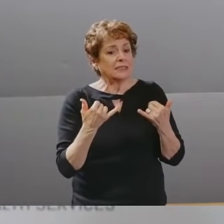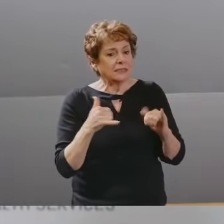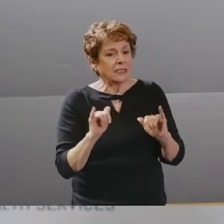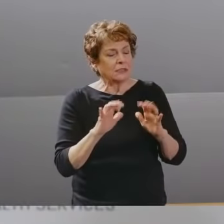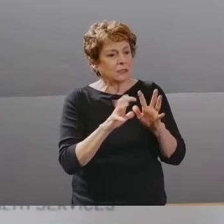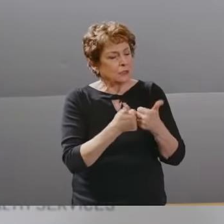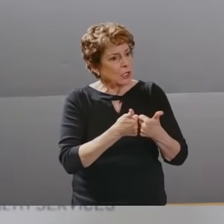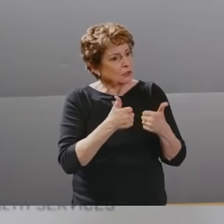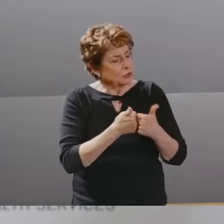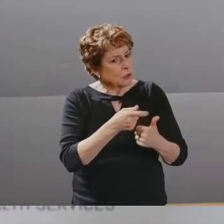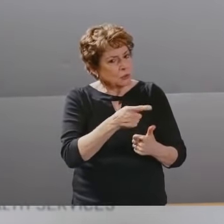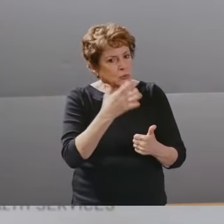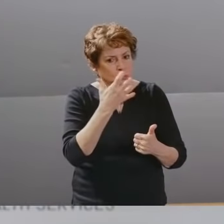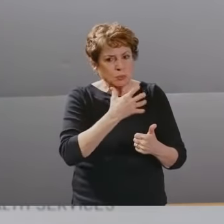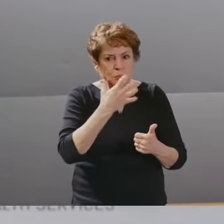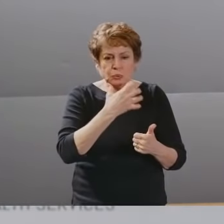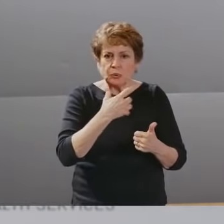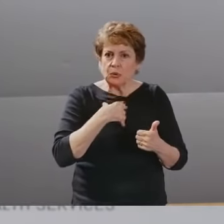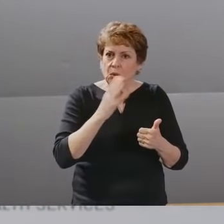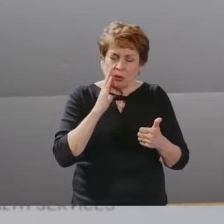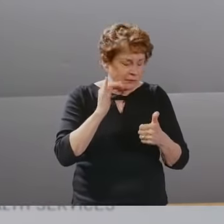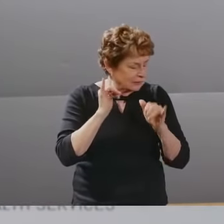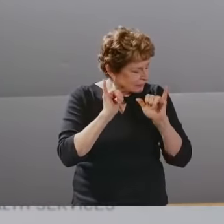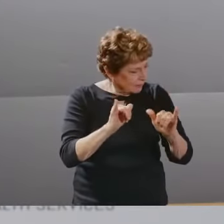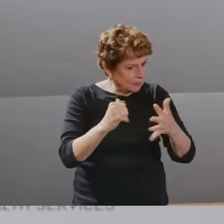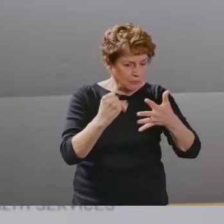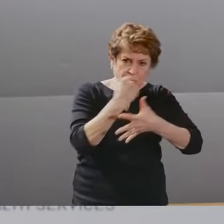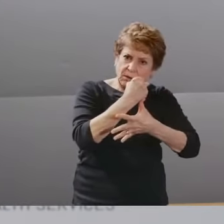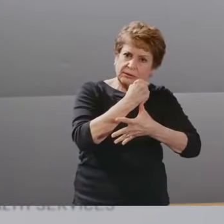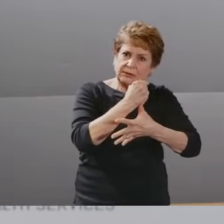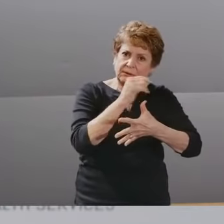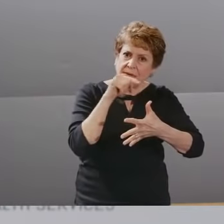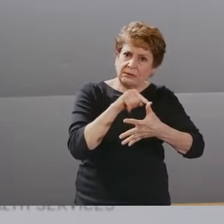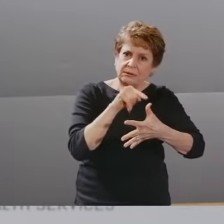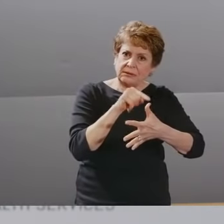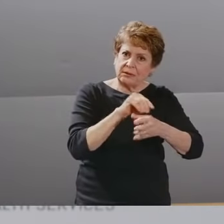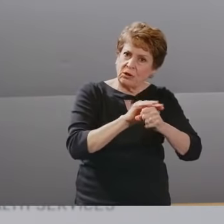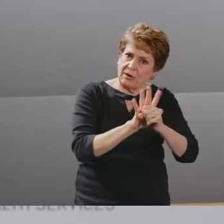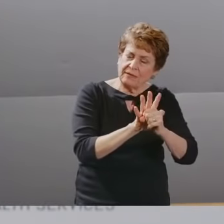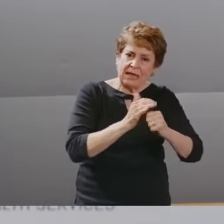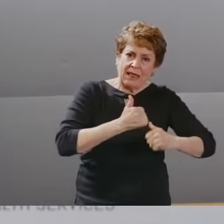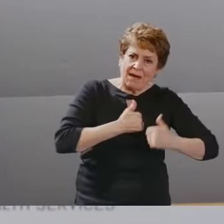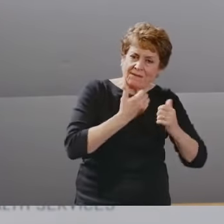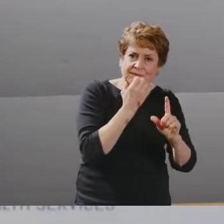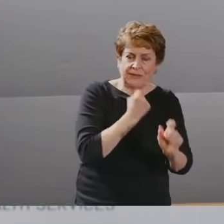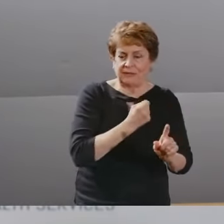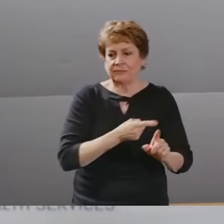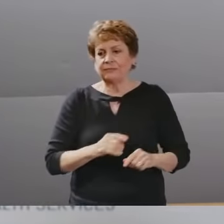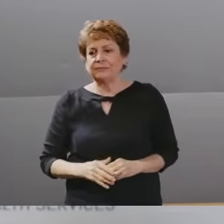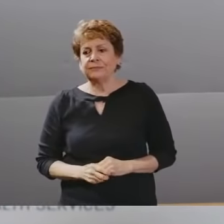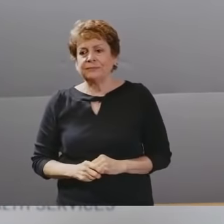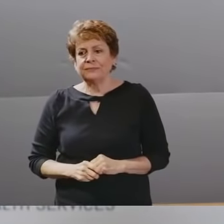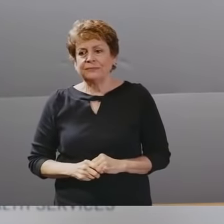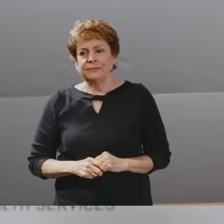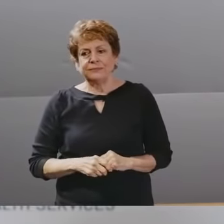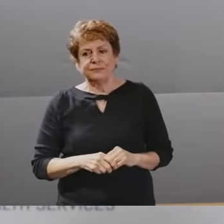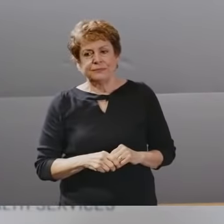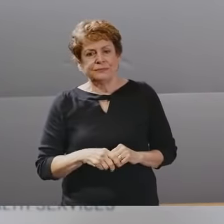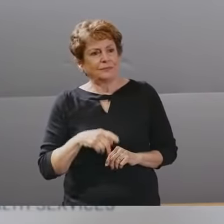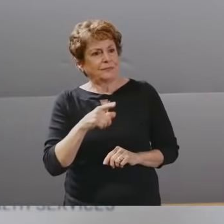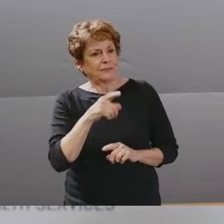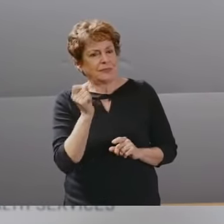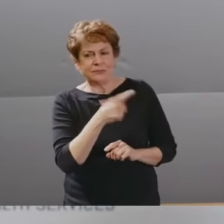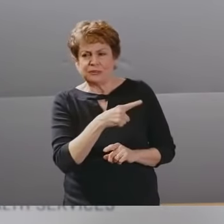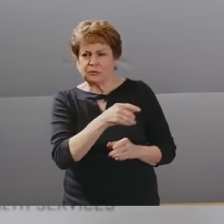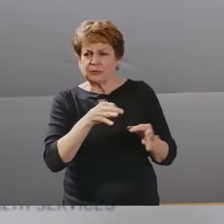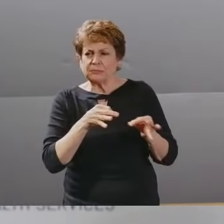Except for the executive actions last spring, you've described your approach as a soft approach. I've not used the